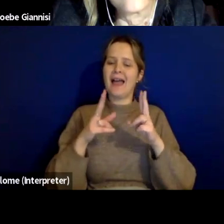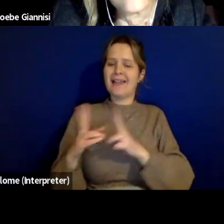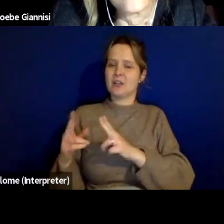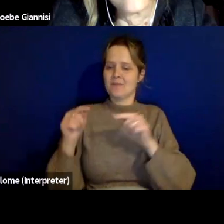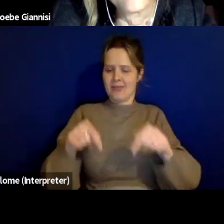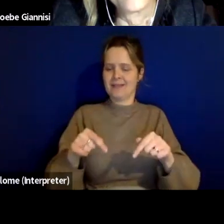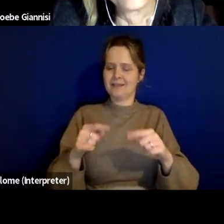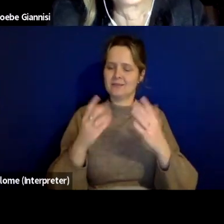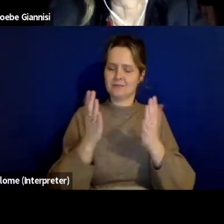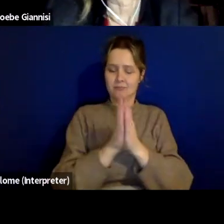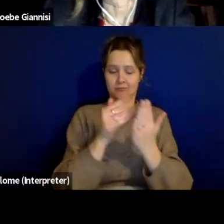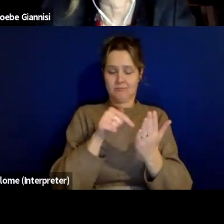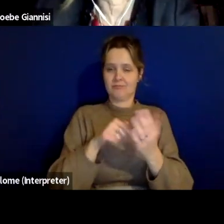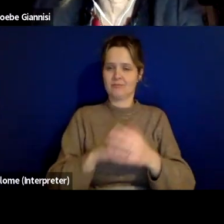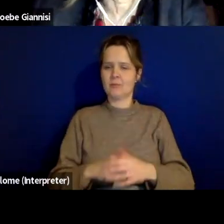to work on this.